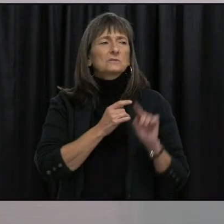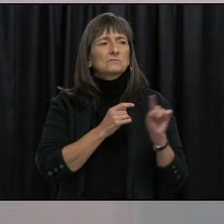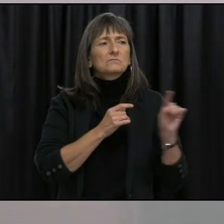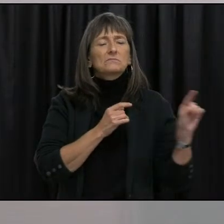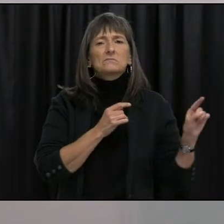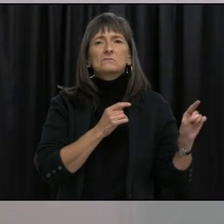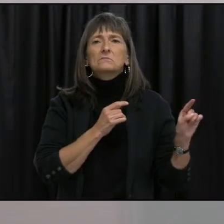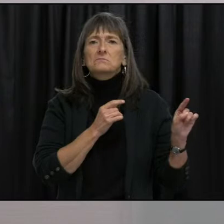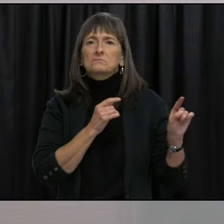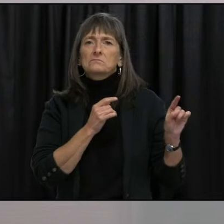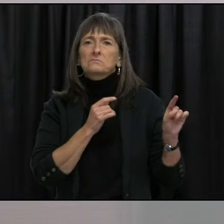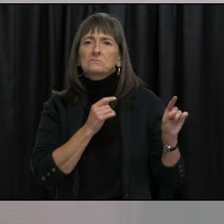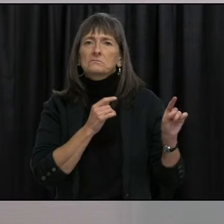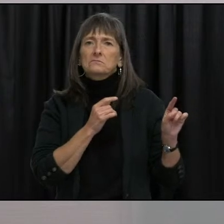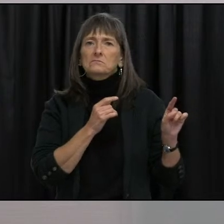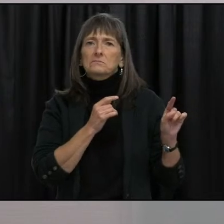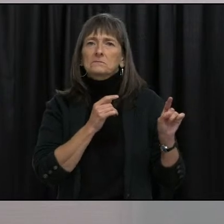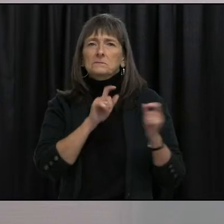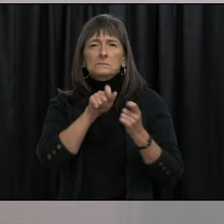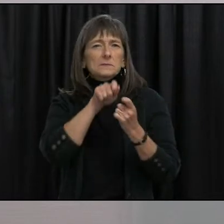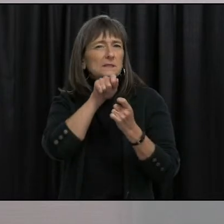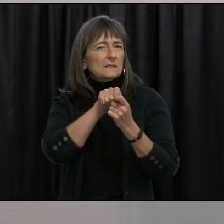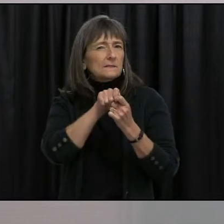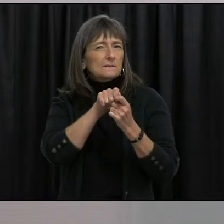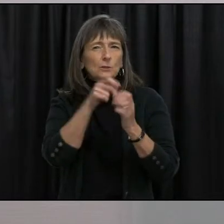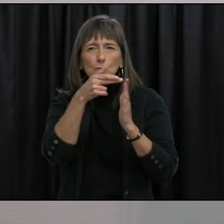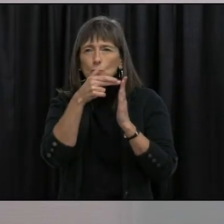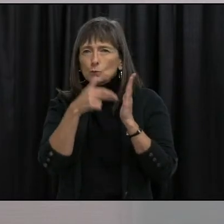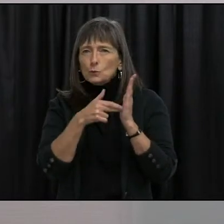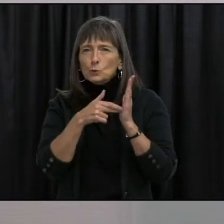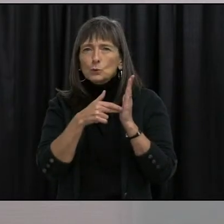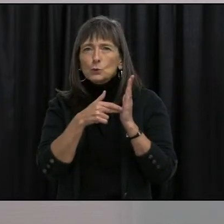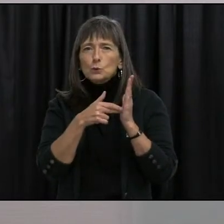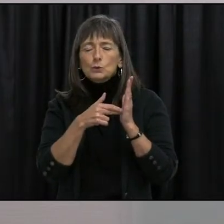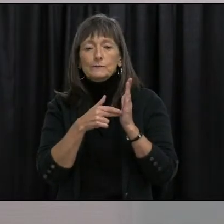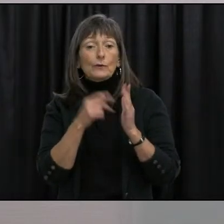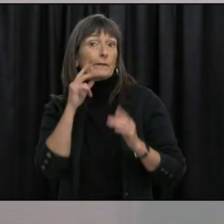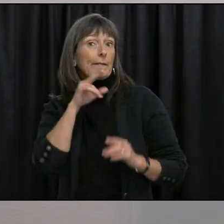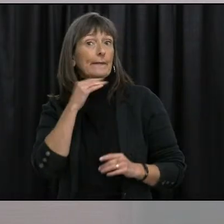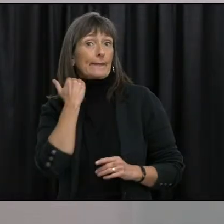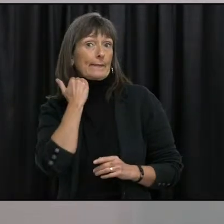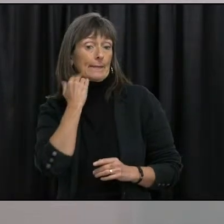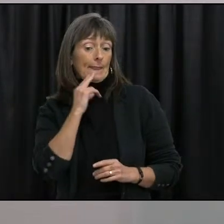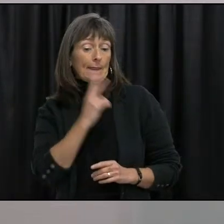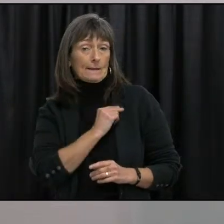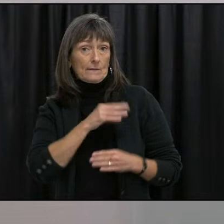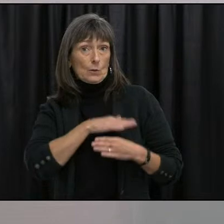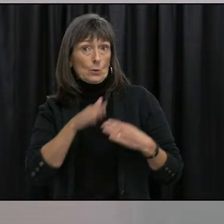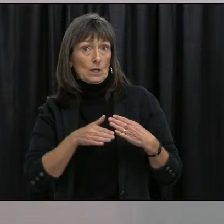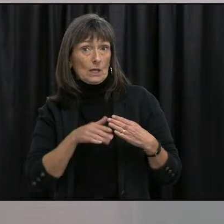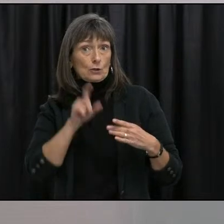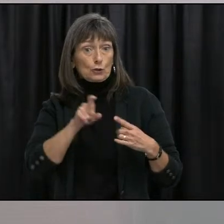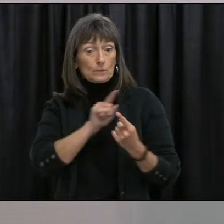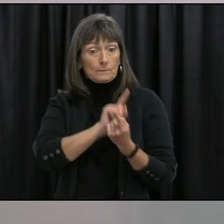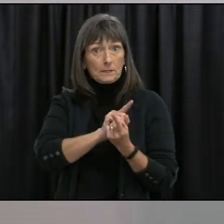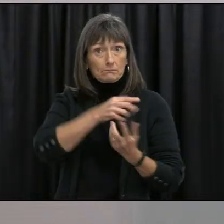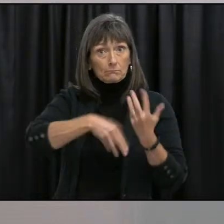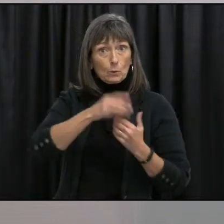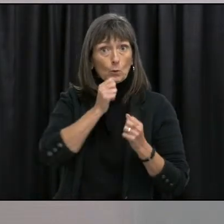when it comes to who you should be seeing or not seeing this Thanksgiving weekend. What's the advice in Newfoundland and